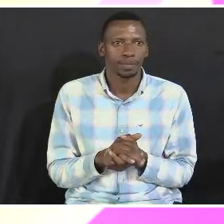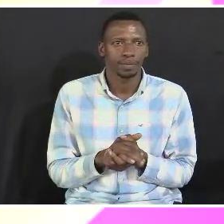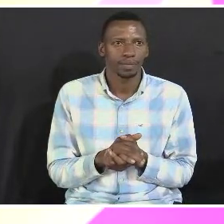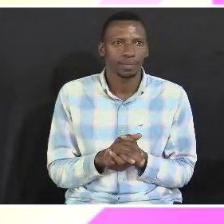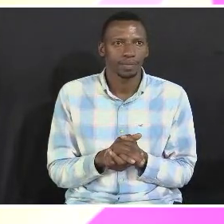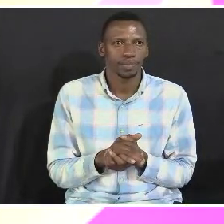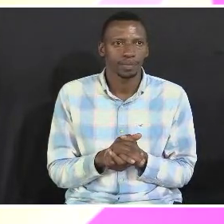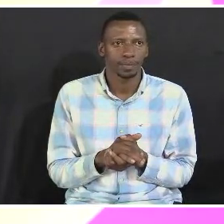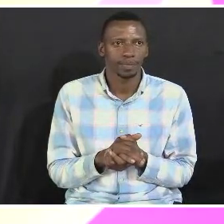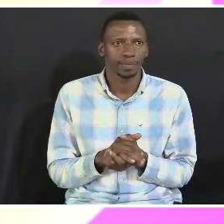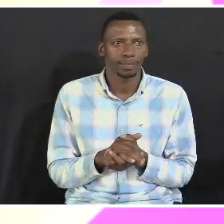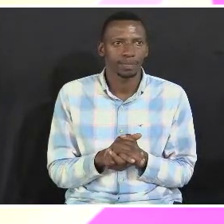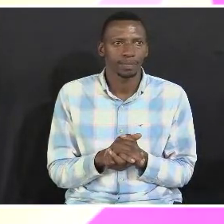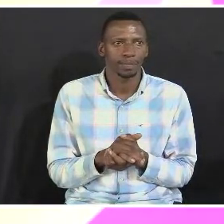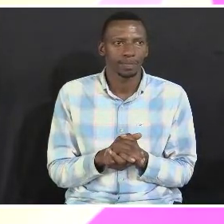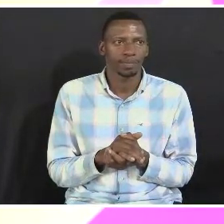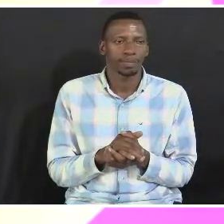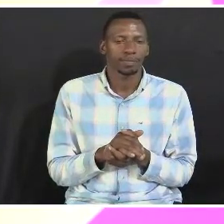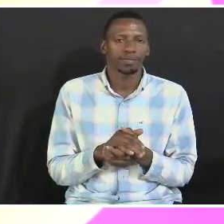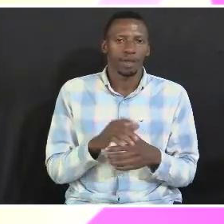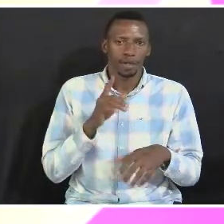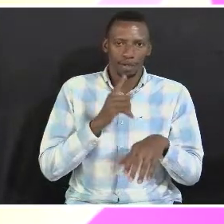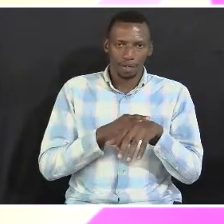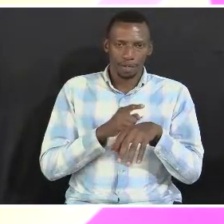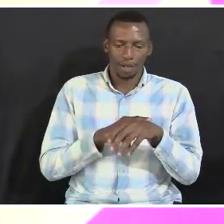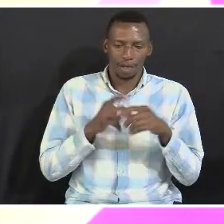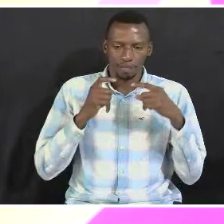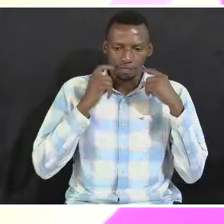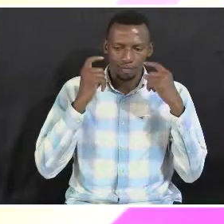The entrance of sin in the world